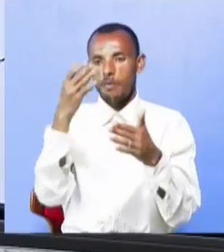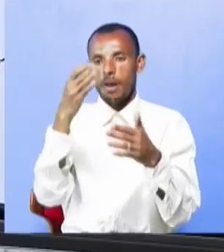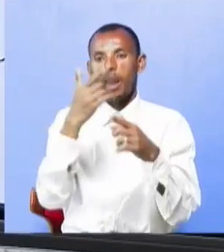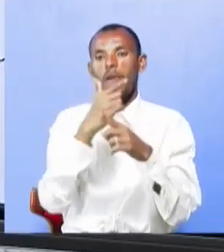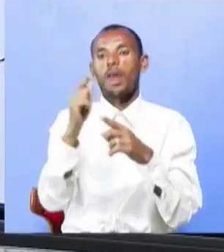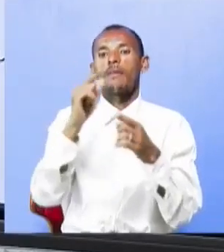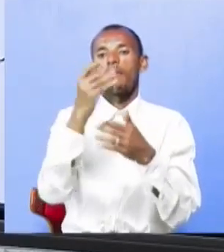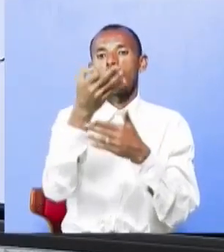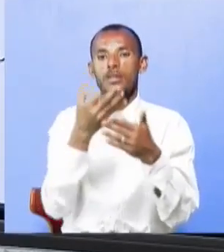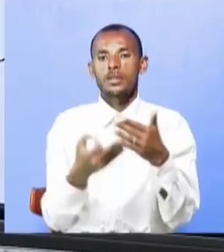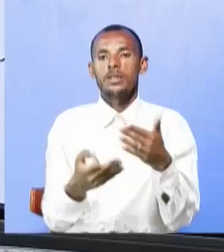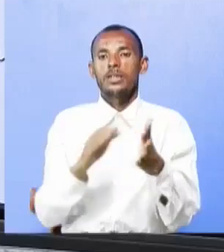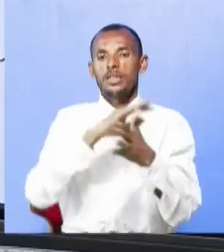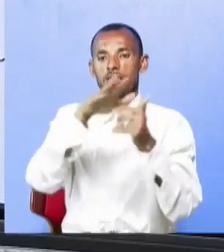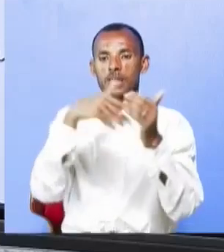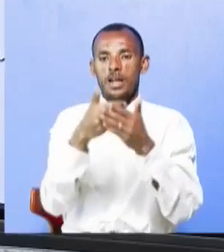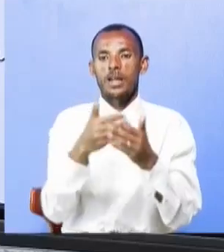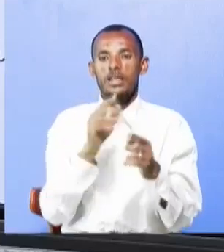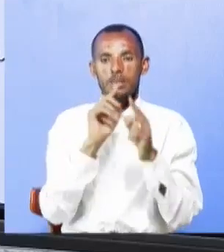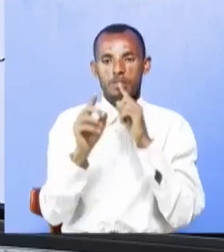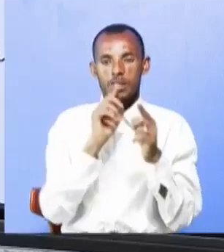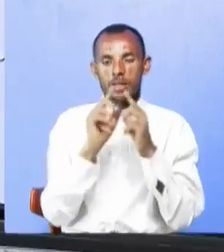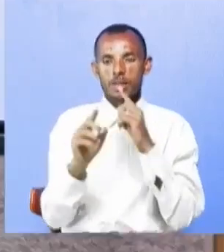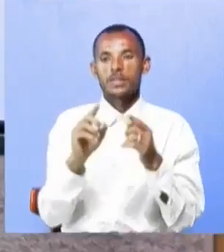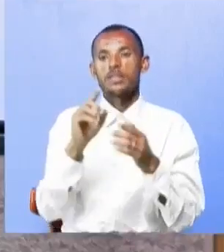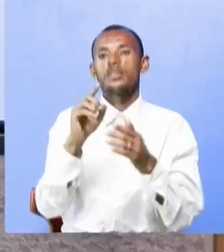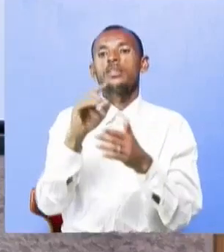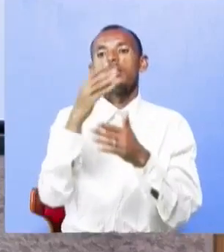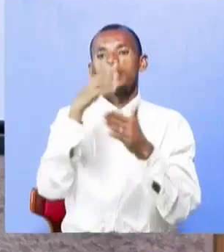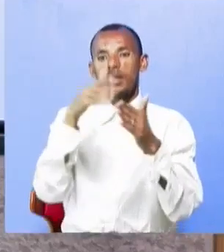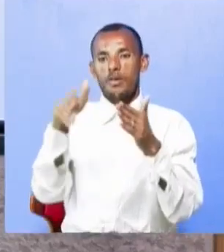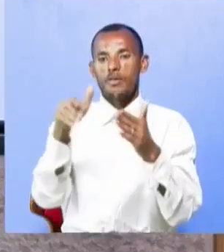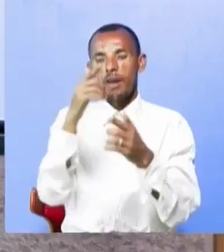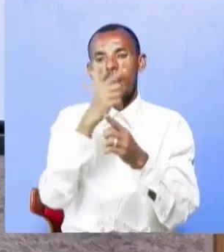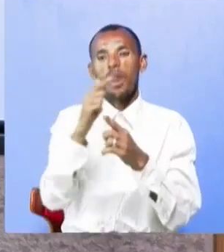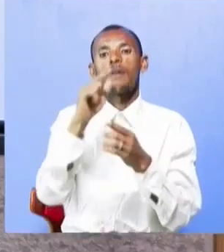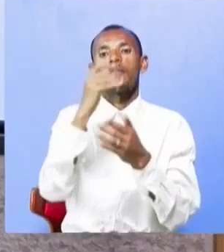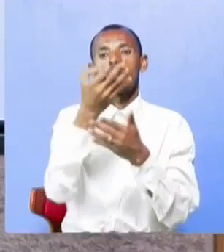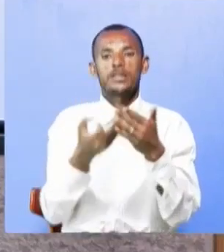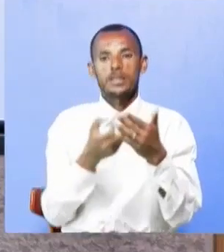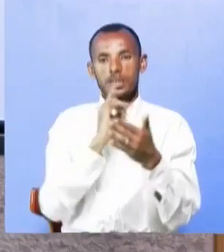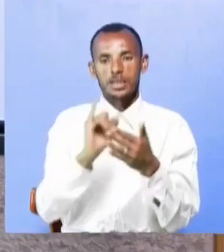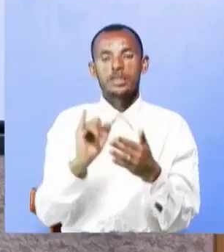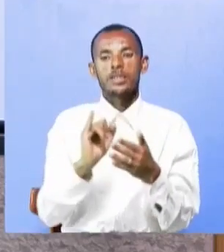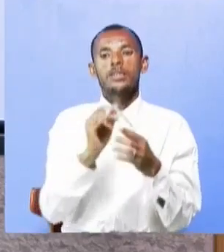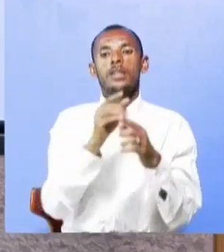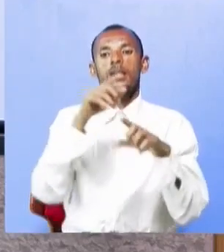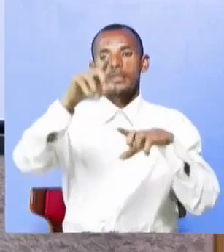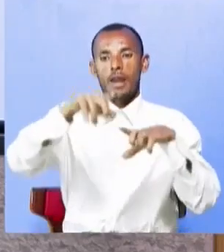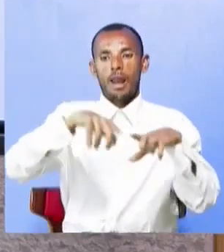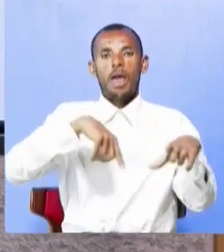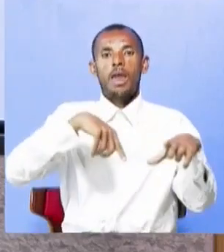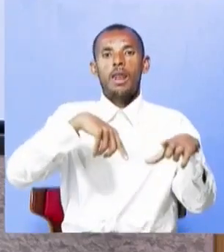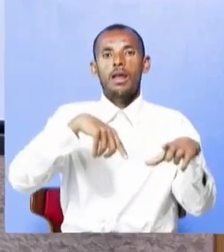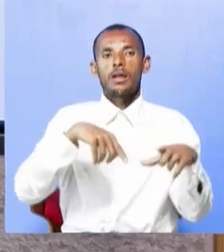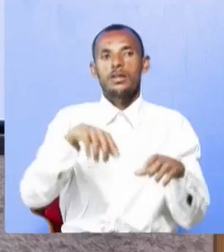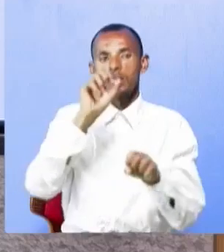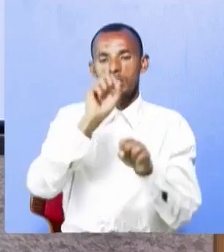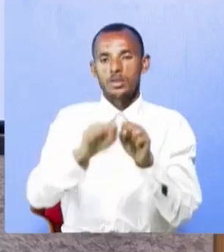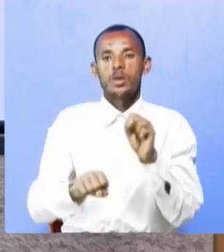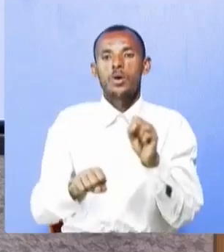function. Generally speaking, the graph of a linear function is a straight line, right?